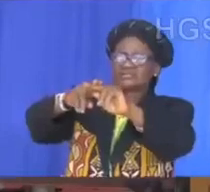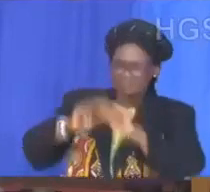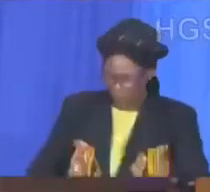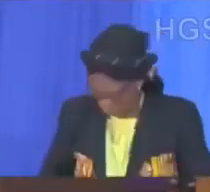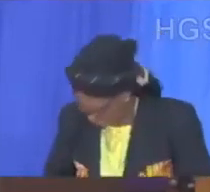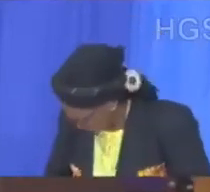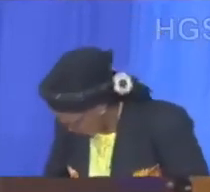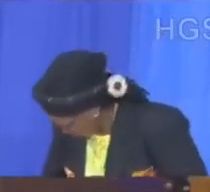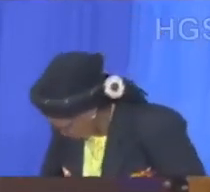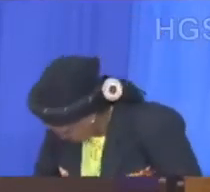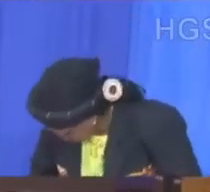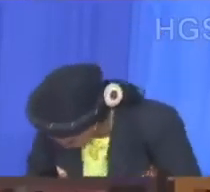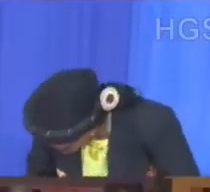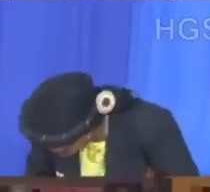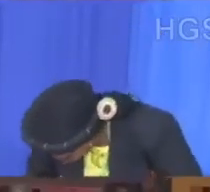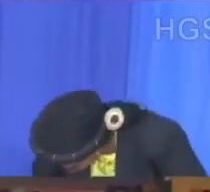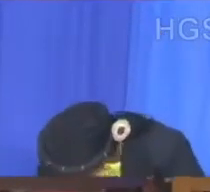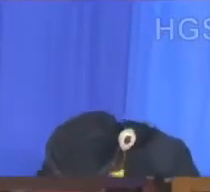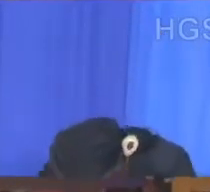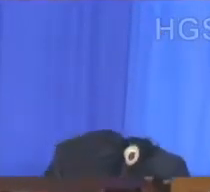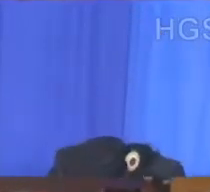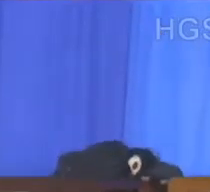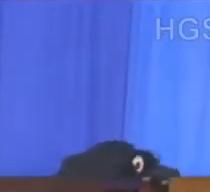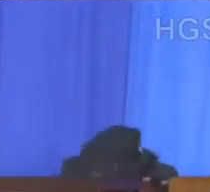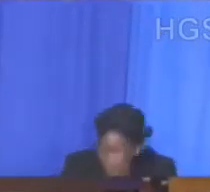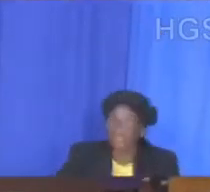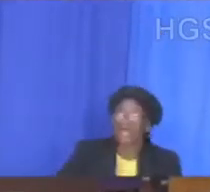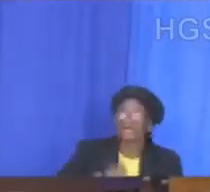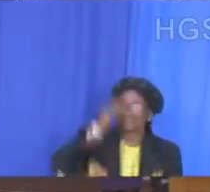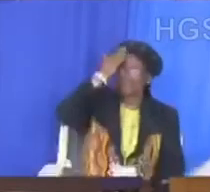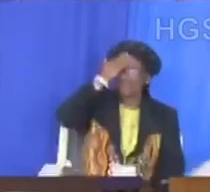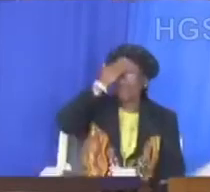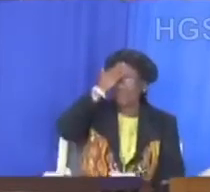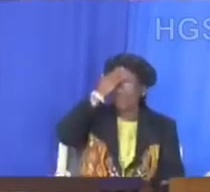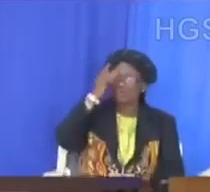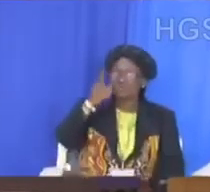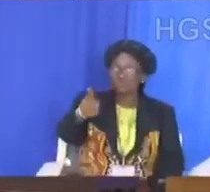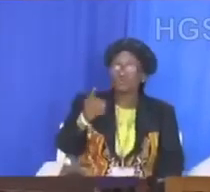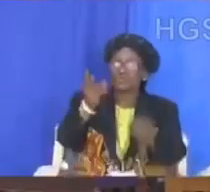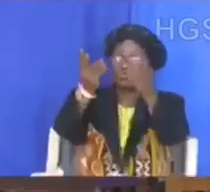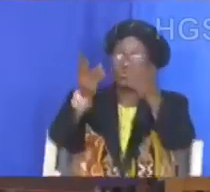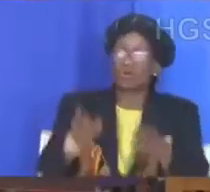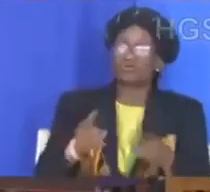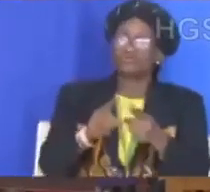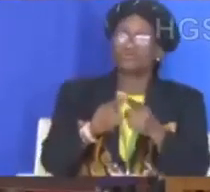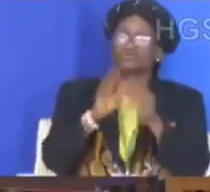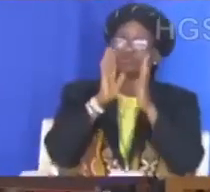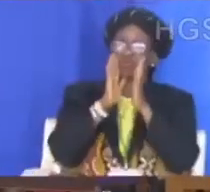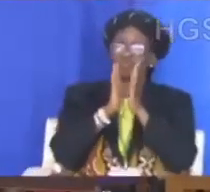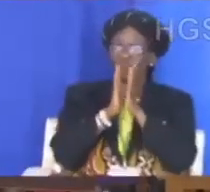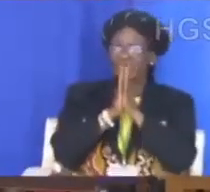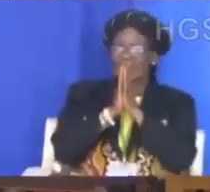want to pray. I just want to get out of your way, and then you can come to